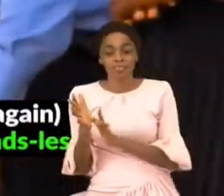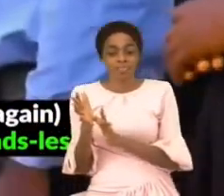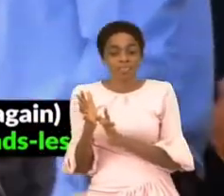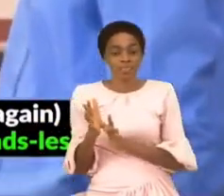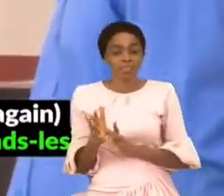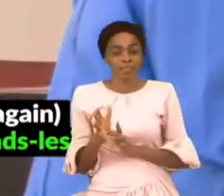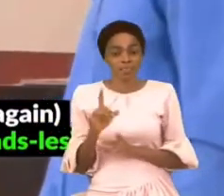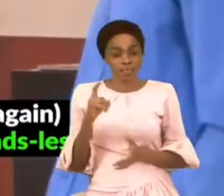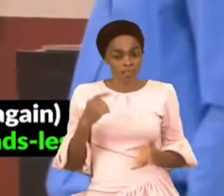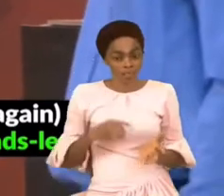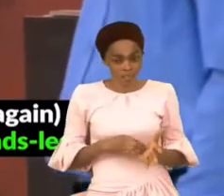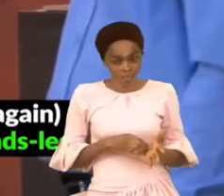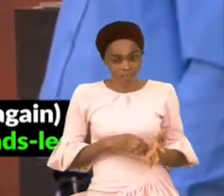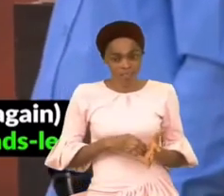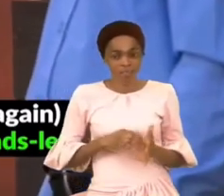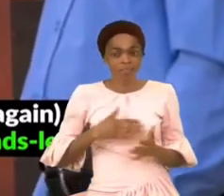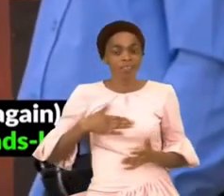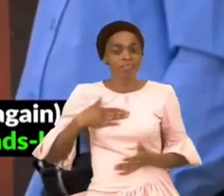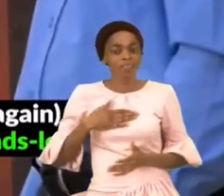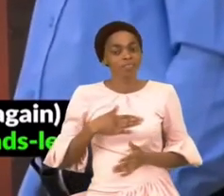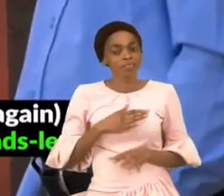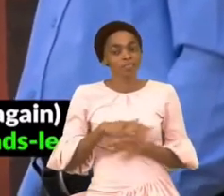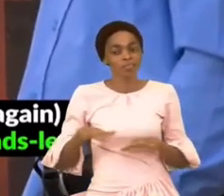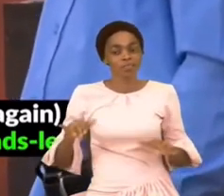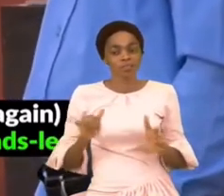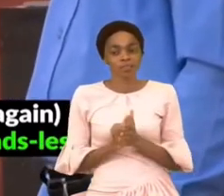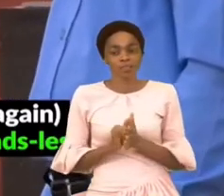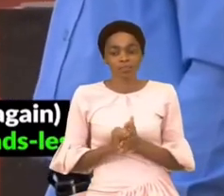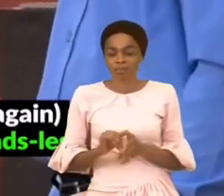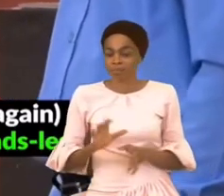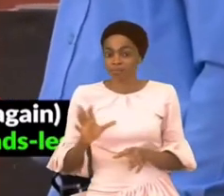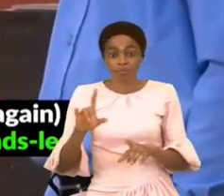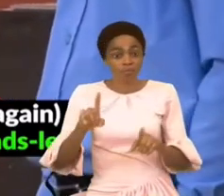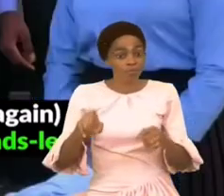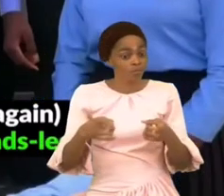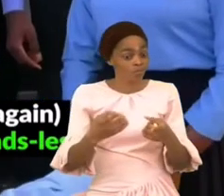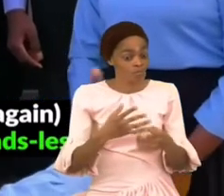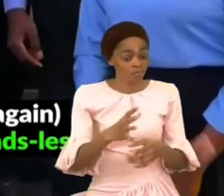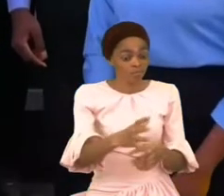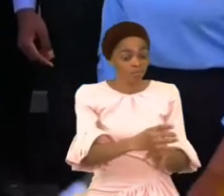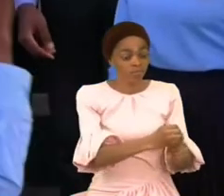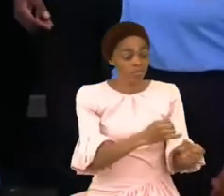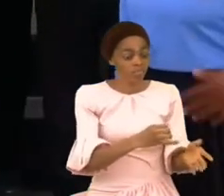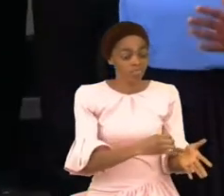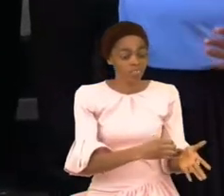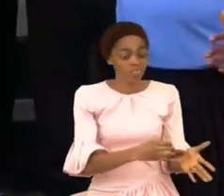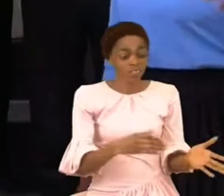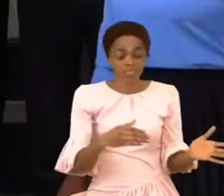Them, pick them up again.